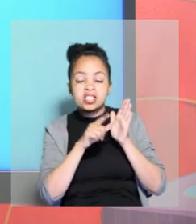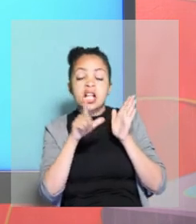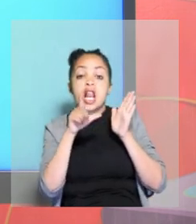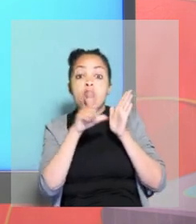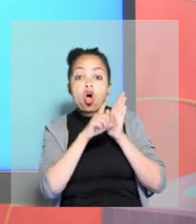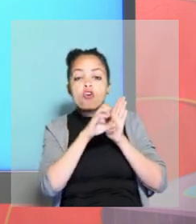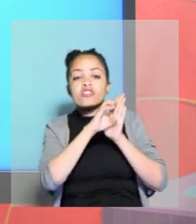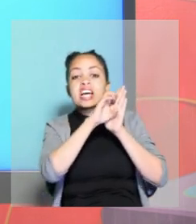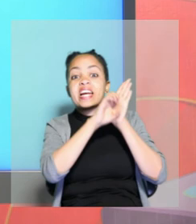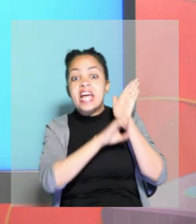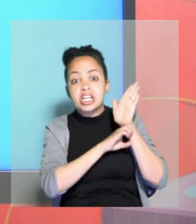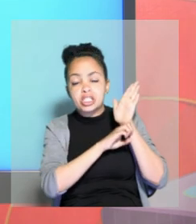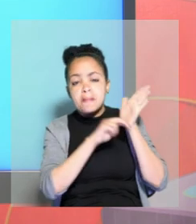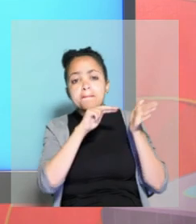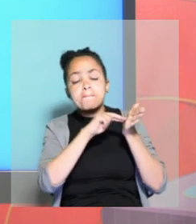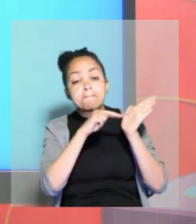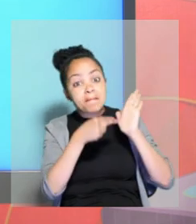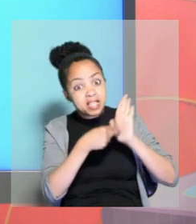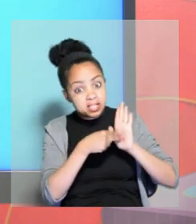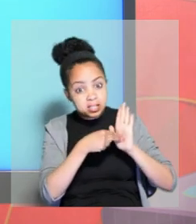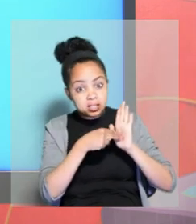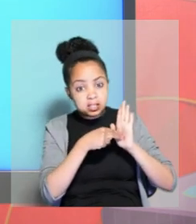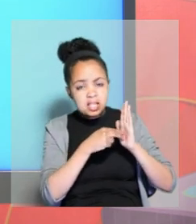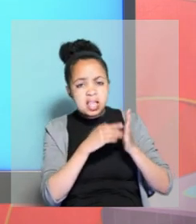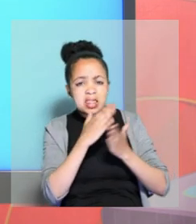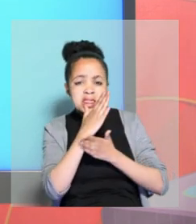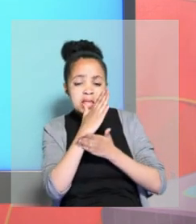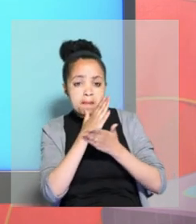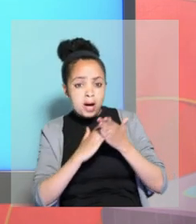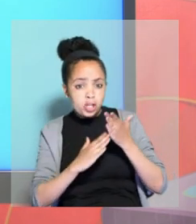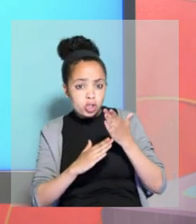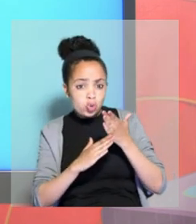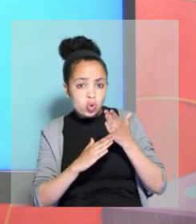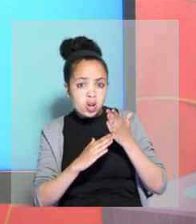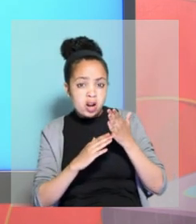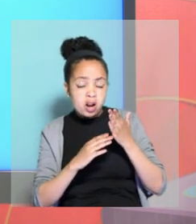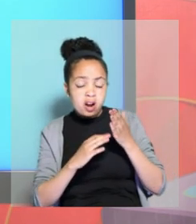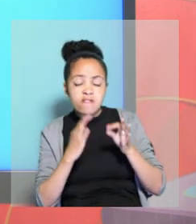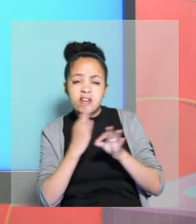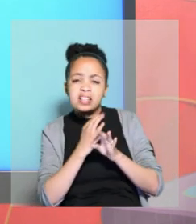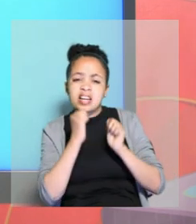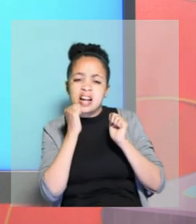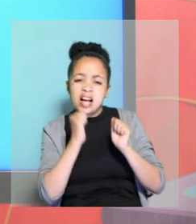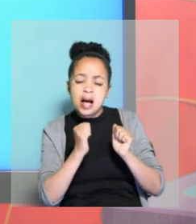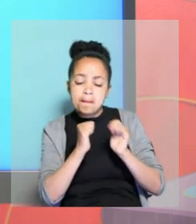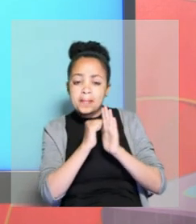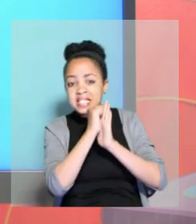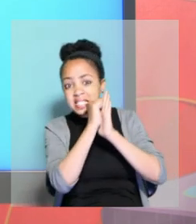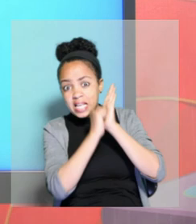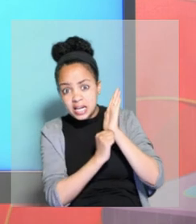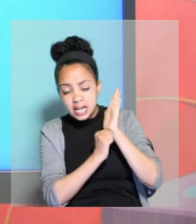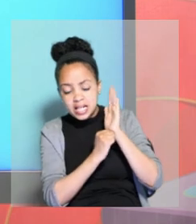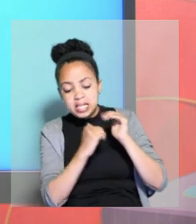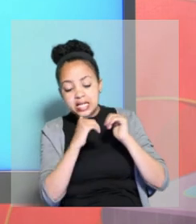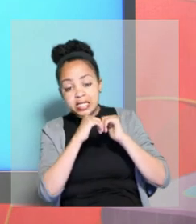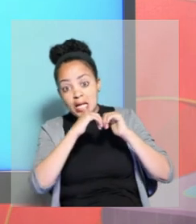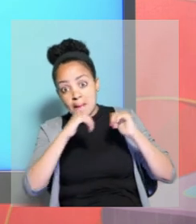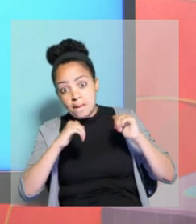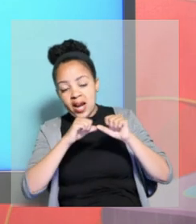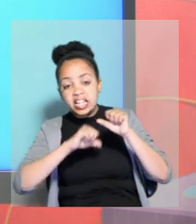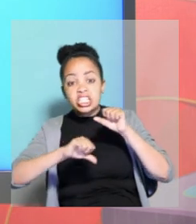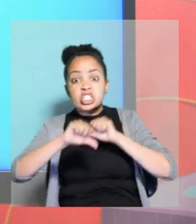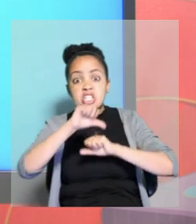segregation. Means a particular trait or a factor can be segregated or separated from each